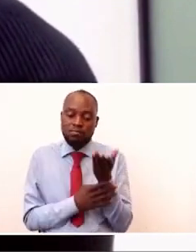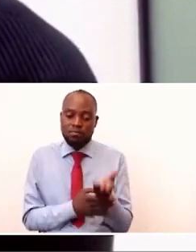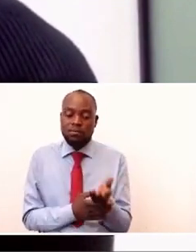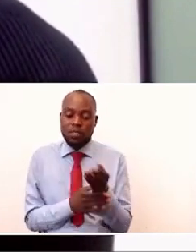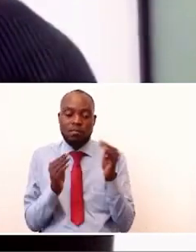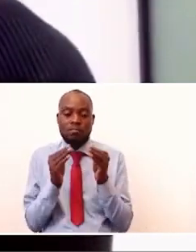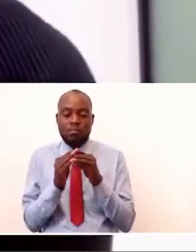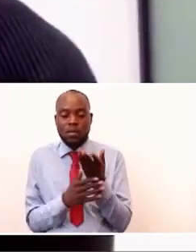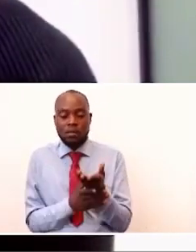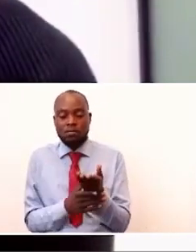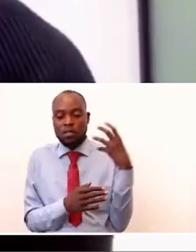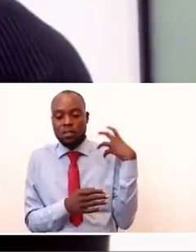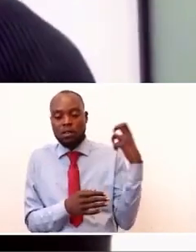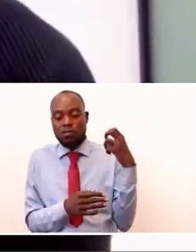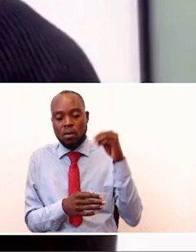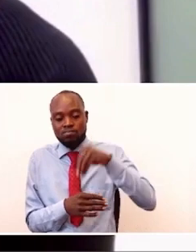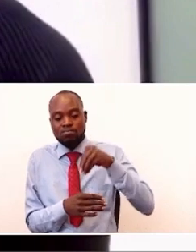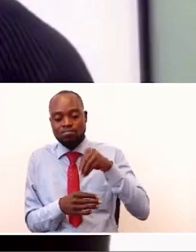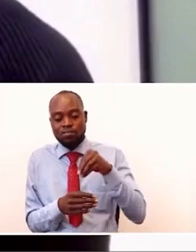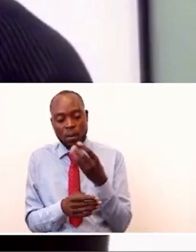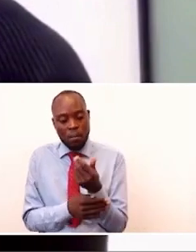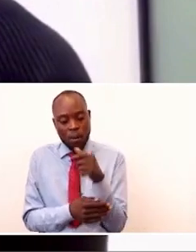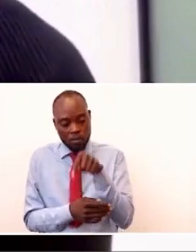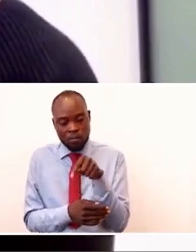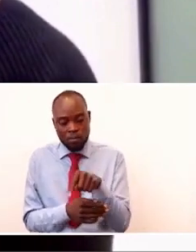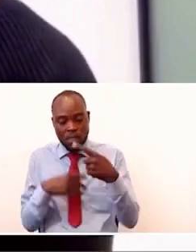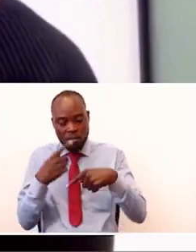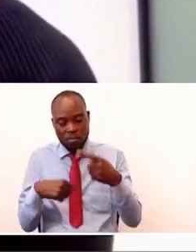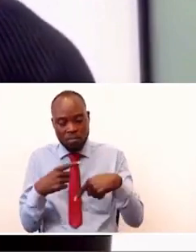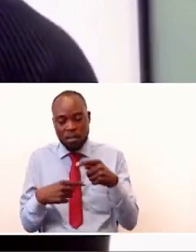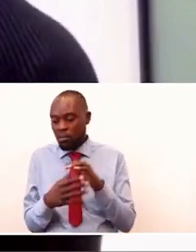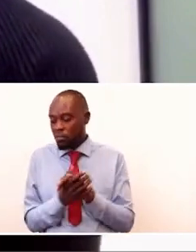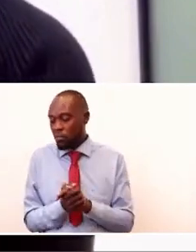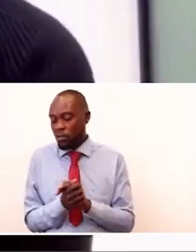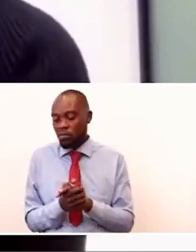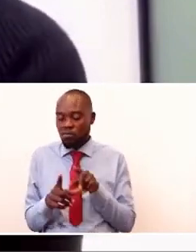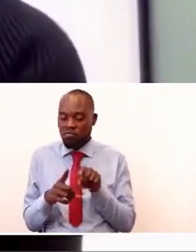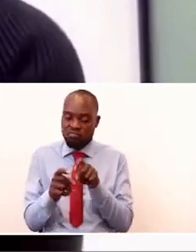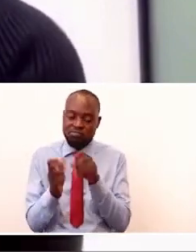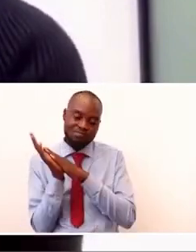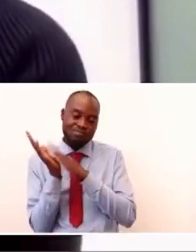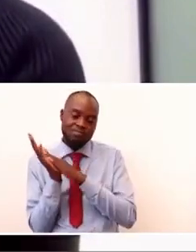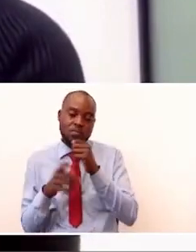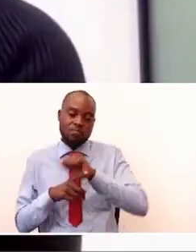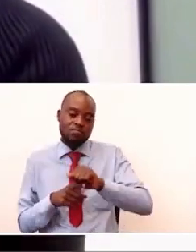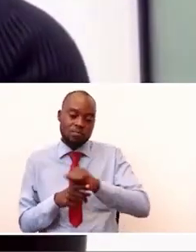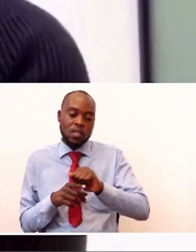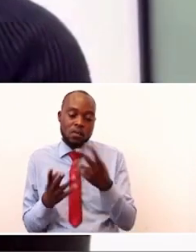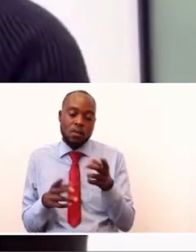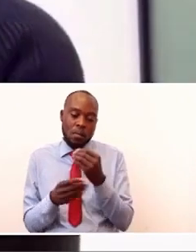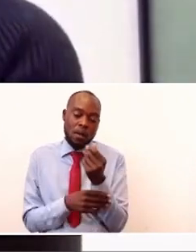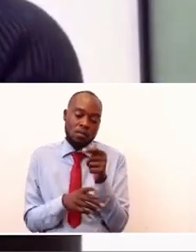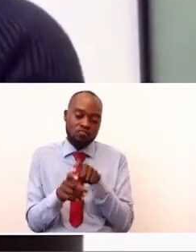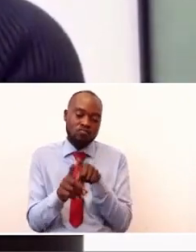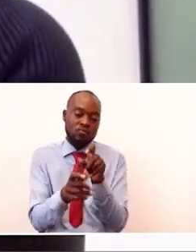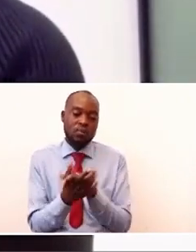meeting? Is that government actually putting money into it, or is continuing to really follow the traditional patterns that money followed, and that money has really